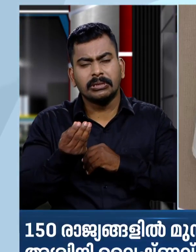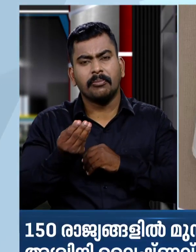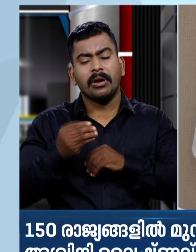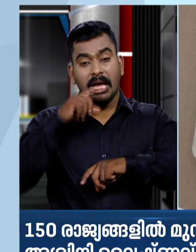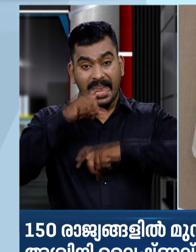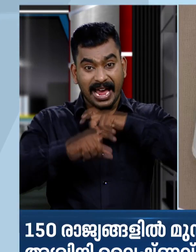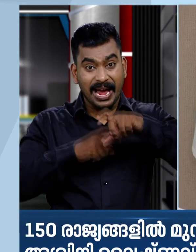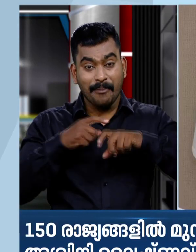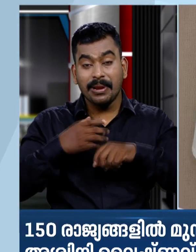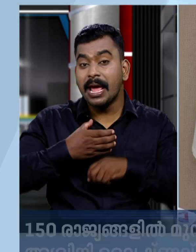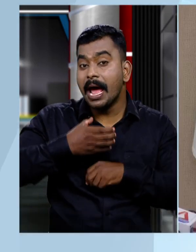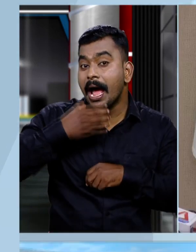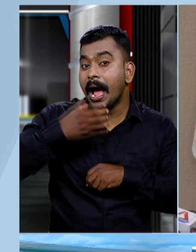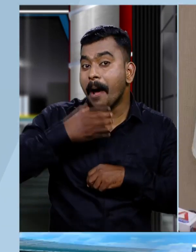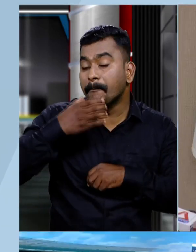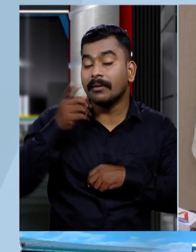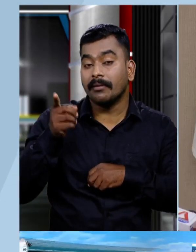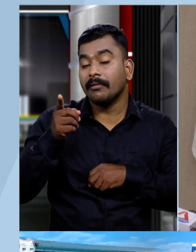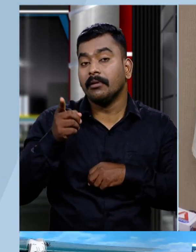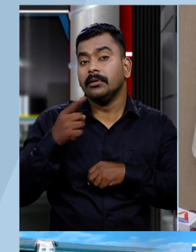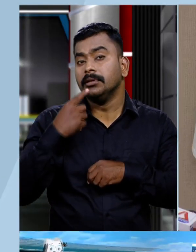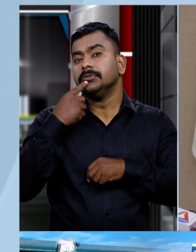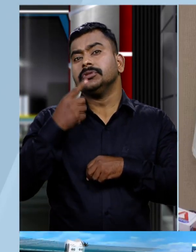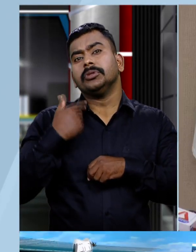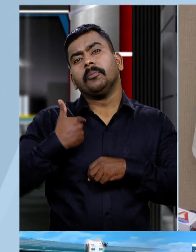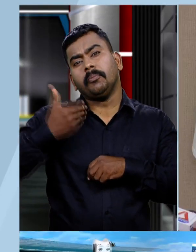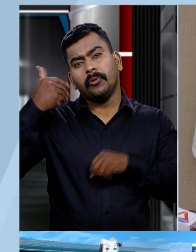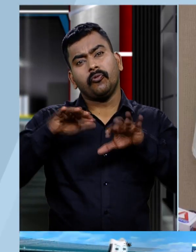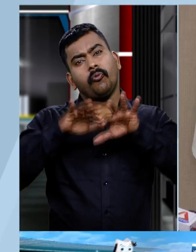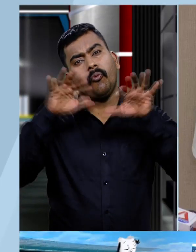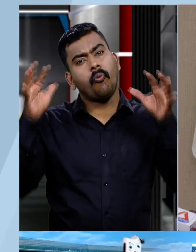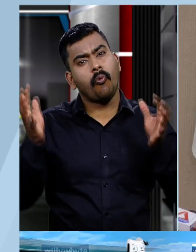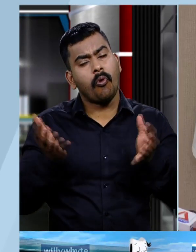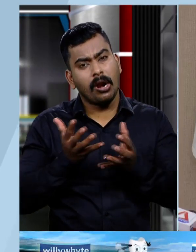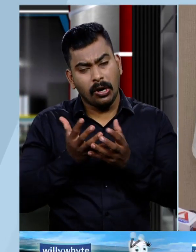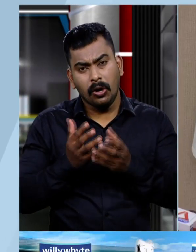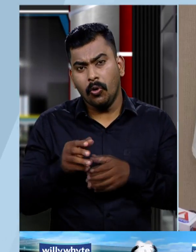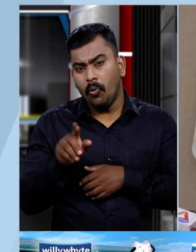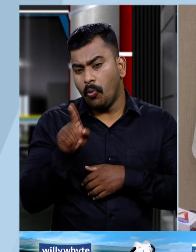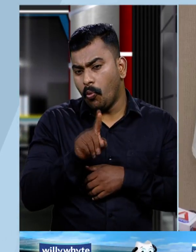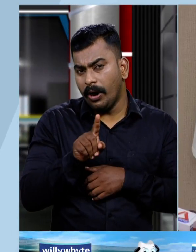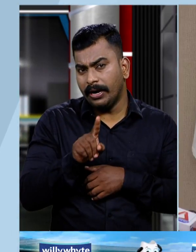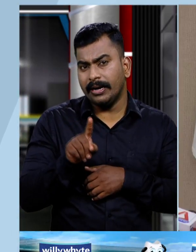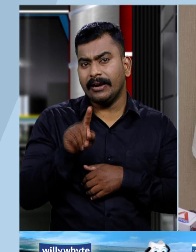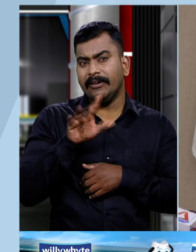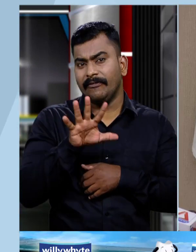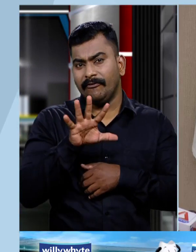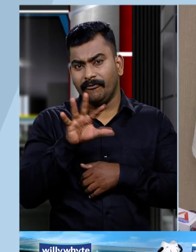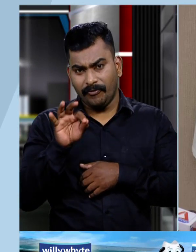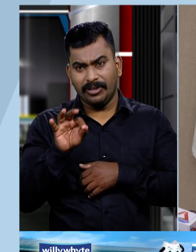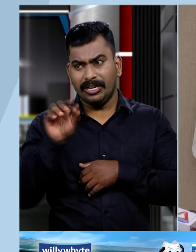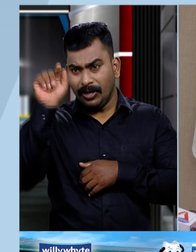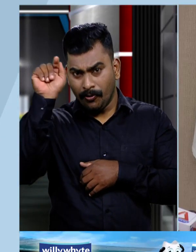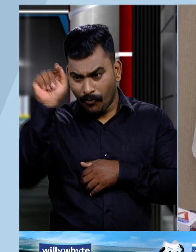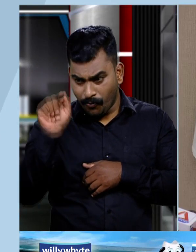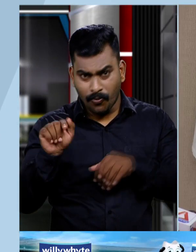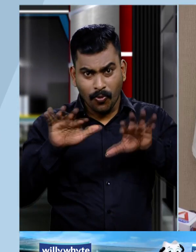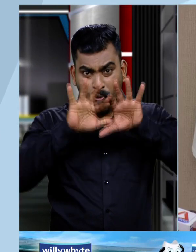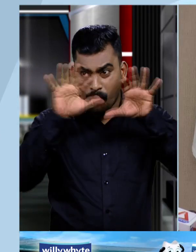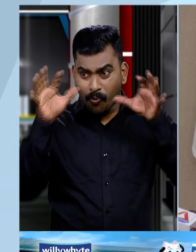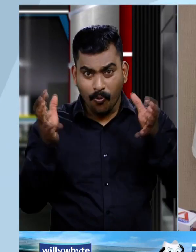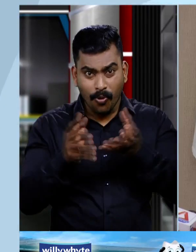saying that this kind of advisory has been issued in 150 countries. Friends,